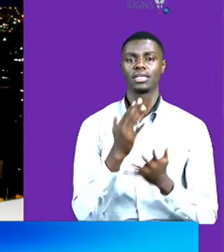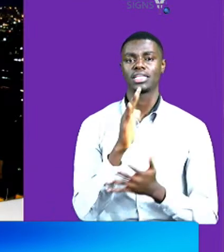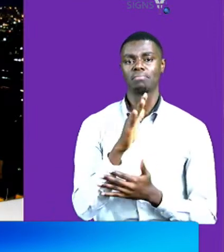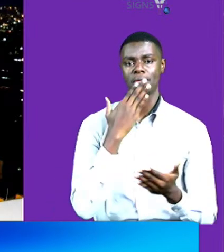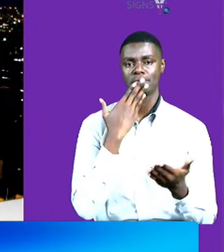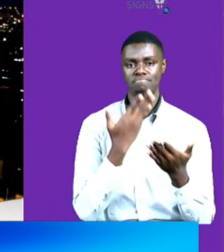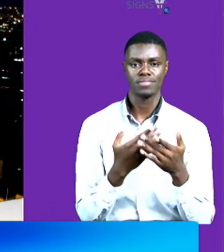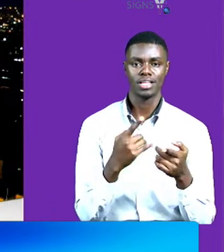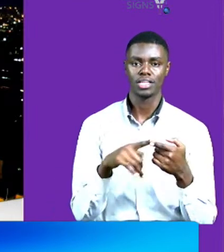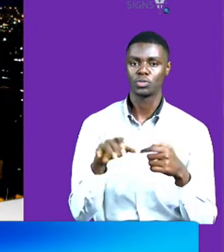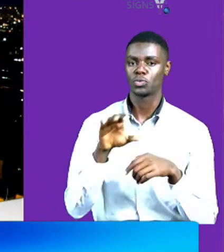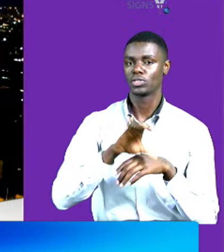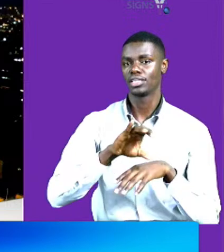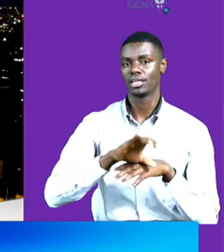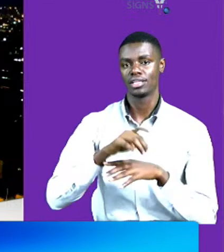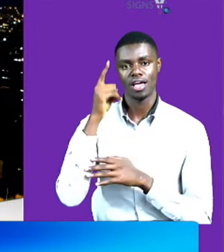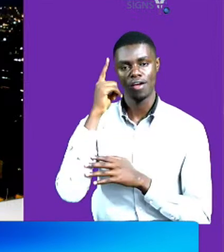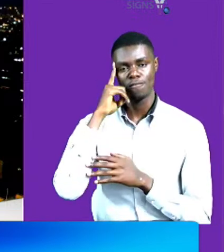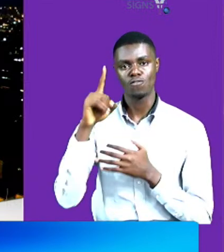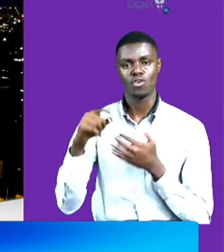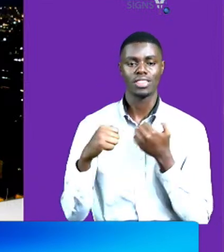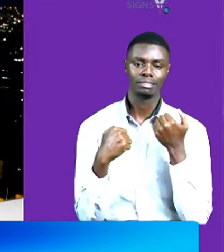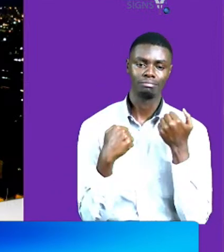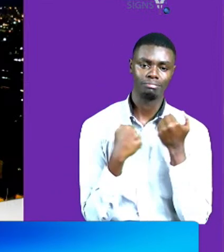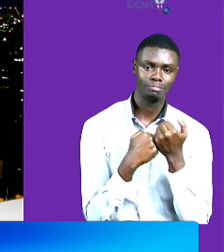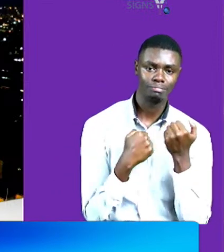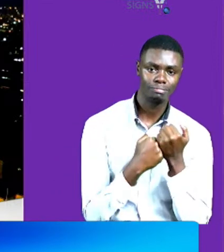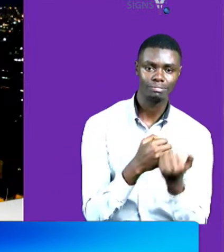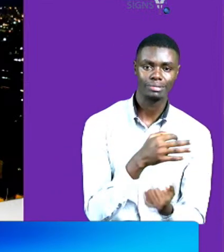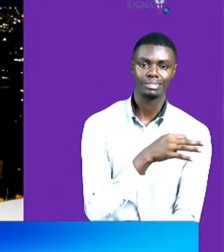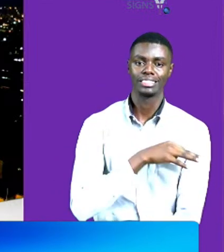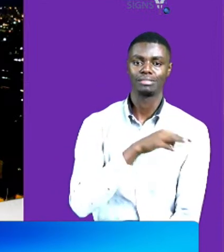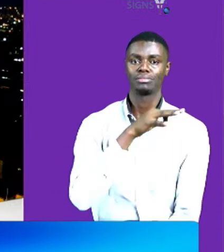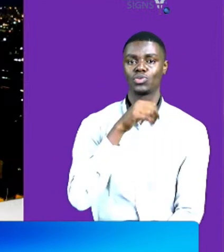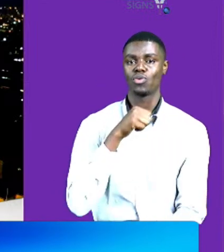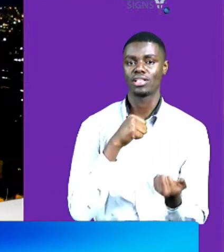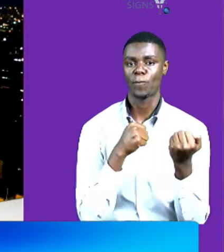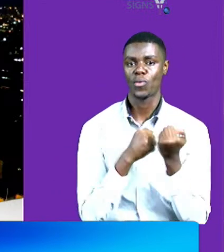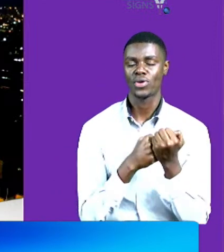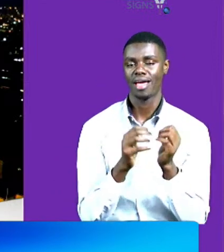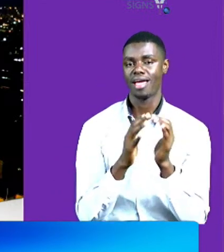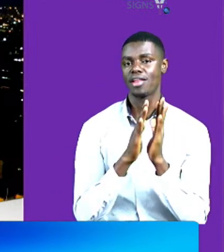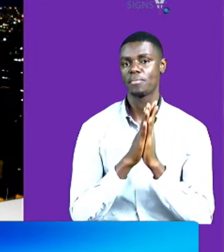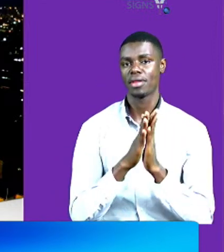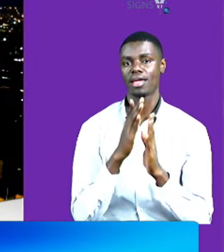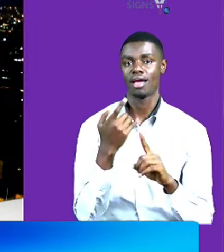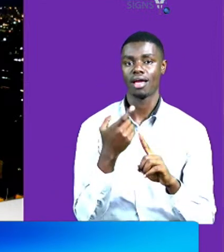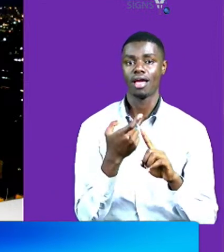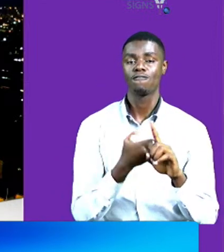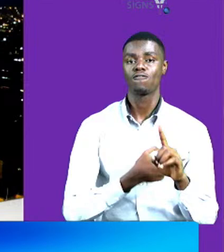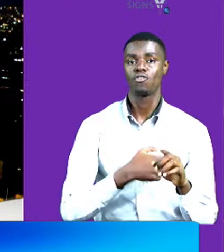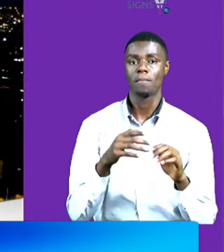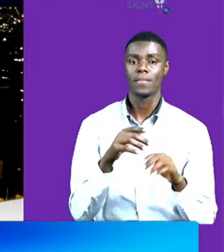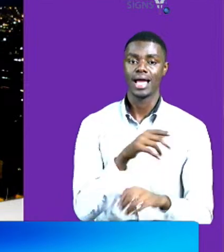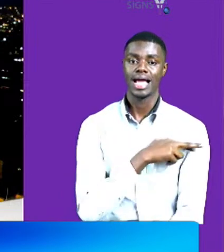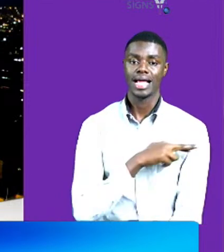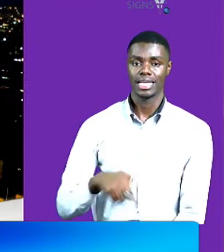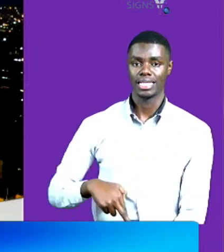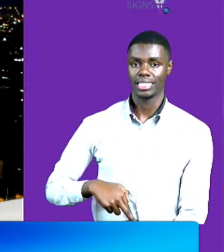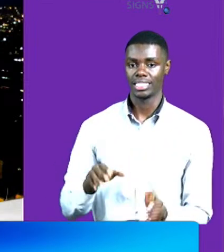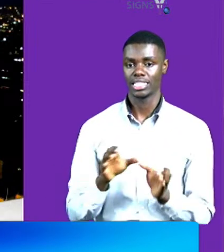gratitude to the church for the unwavering spiritual support and prayers from the religious